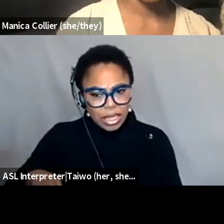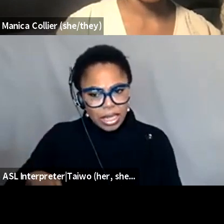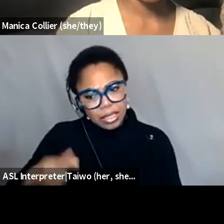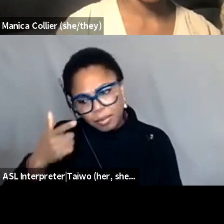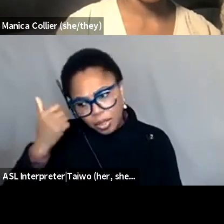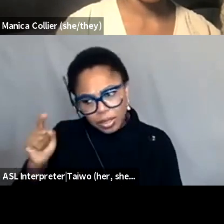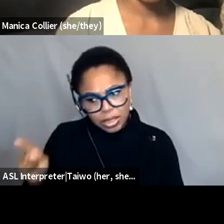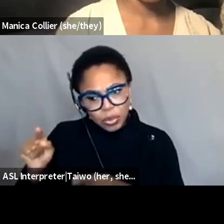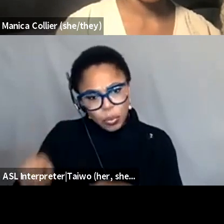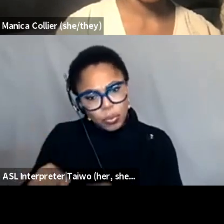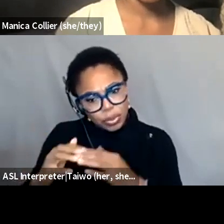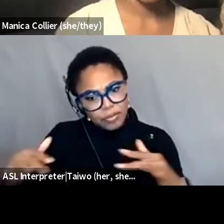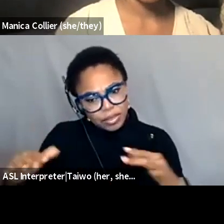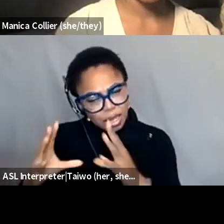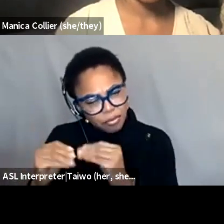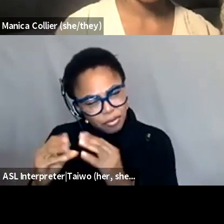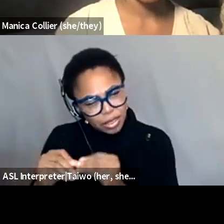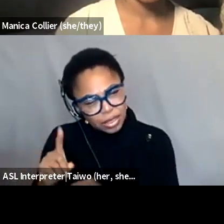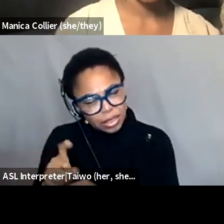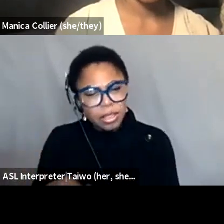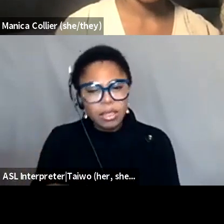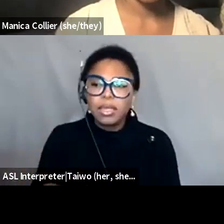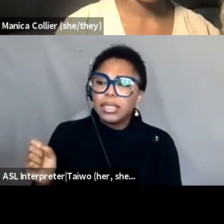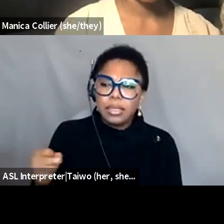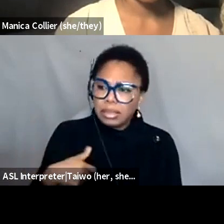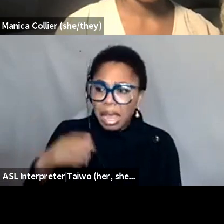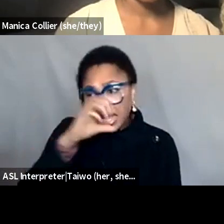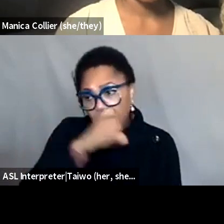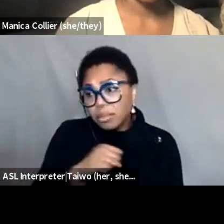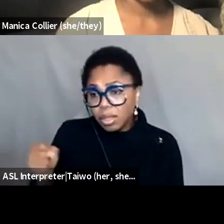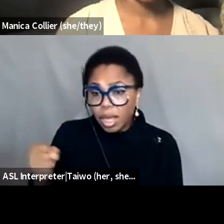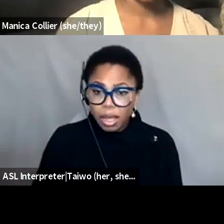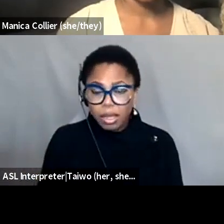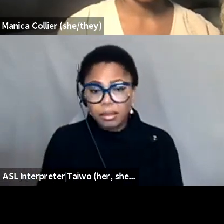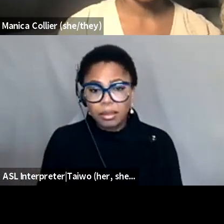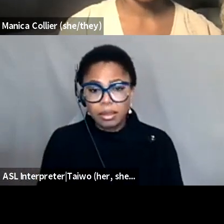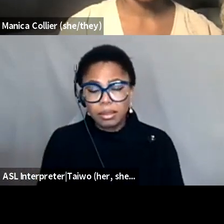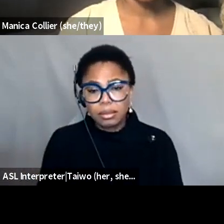diversity conference? Yeah, I guess so. Yeah.